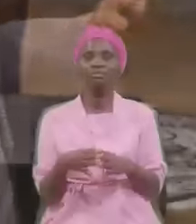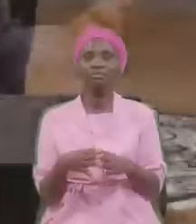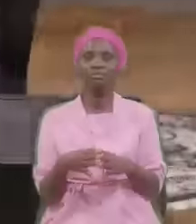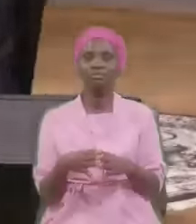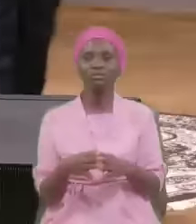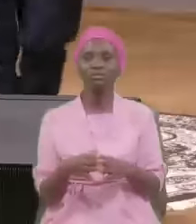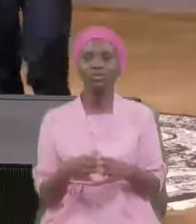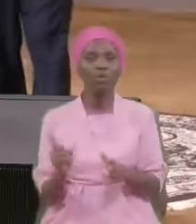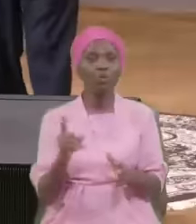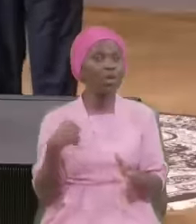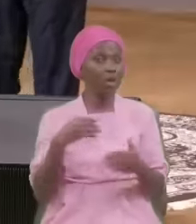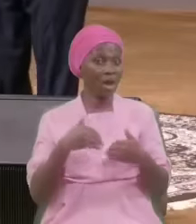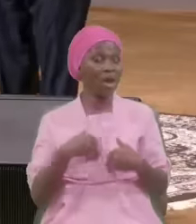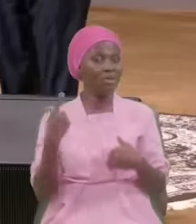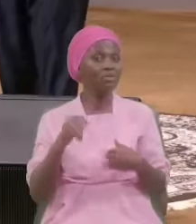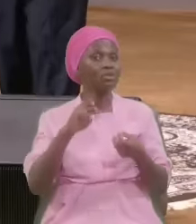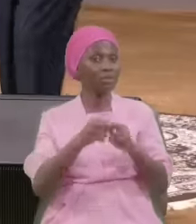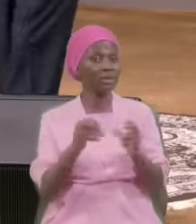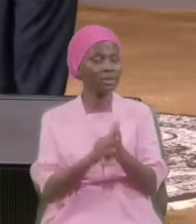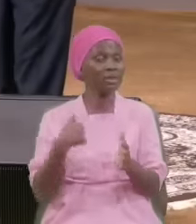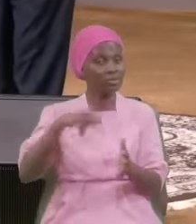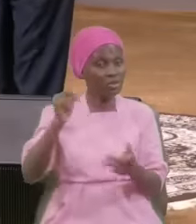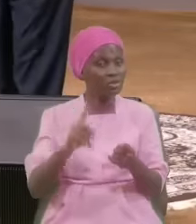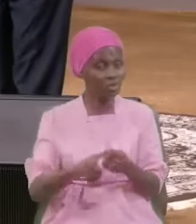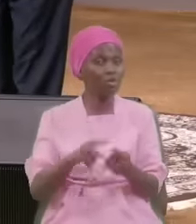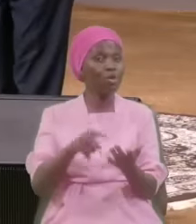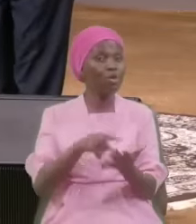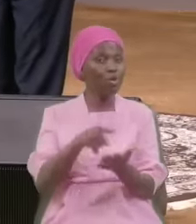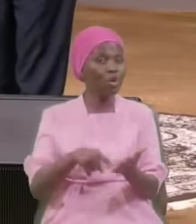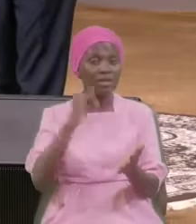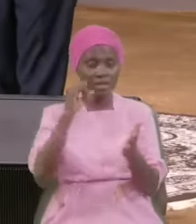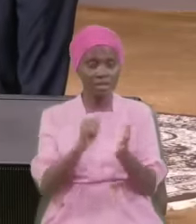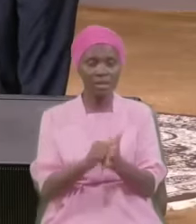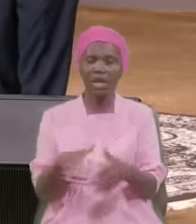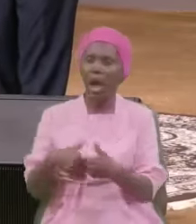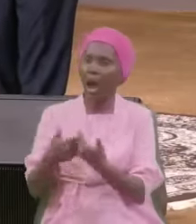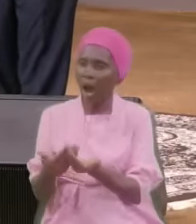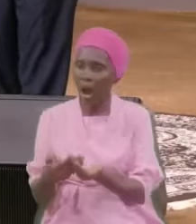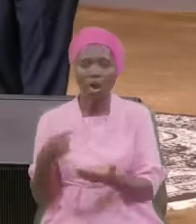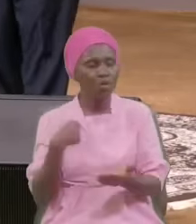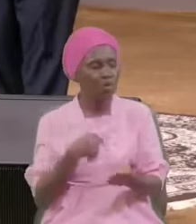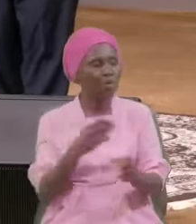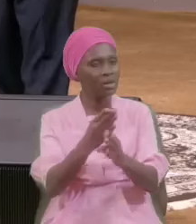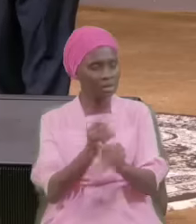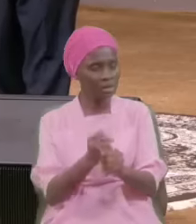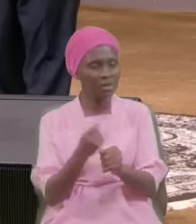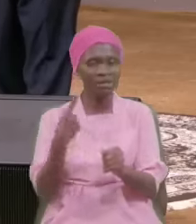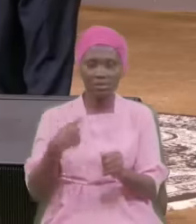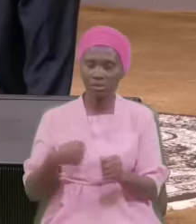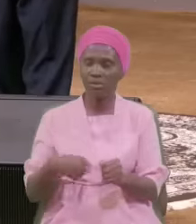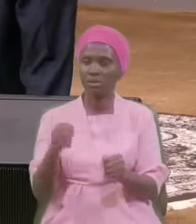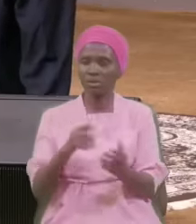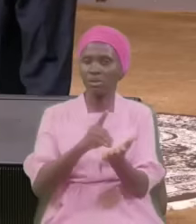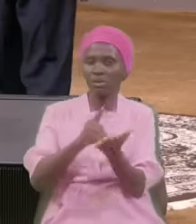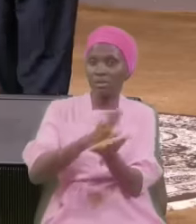have the challenge and we need to work on is, how do we receive the